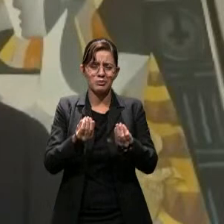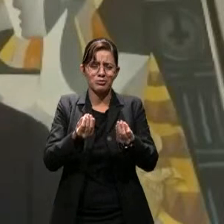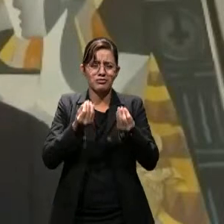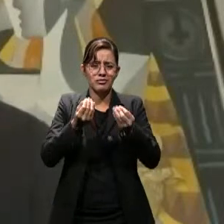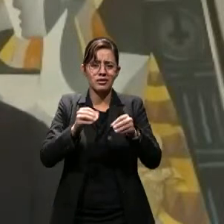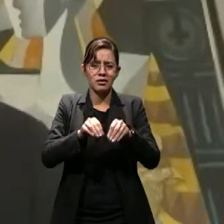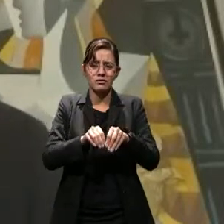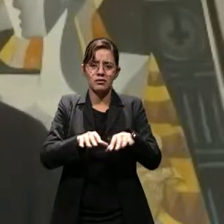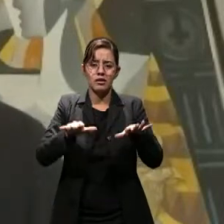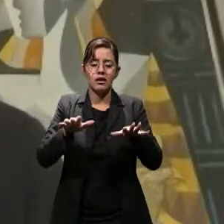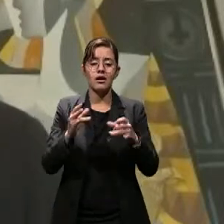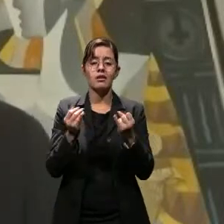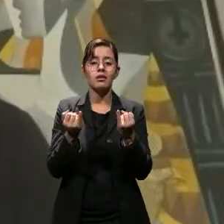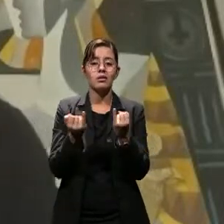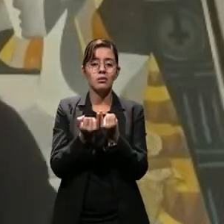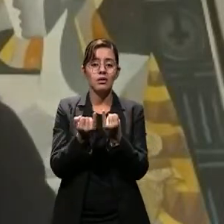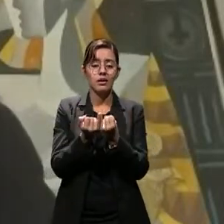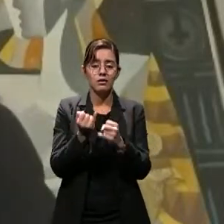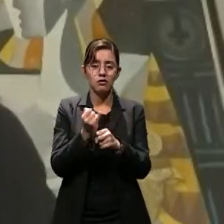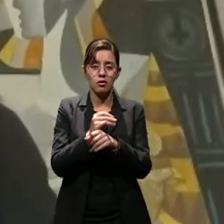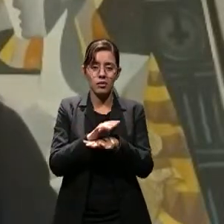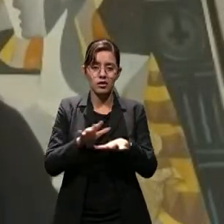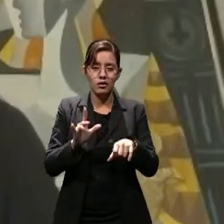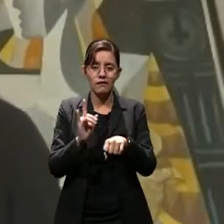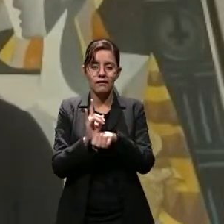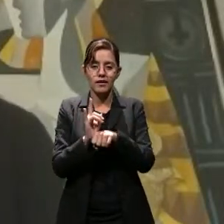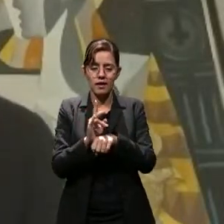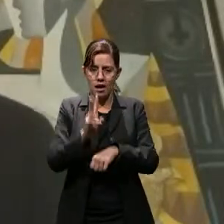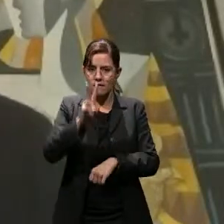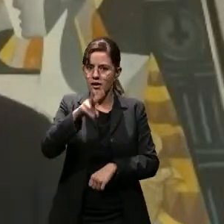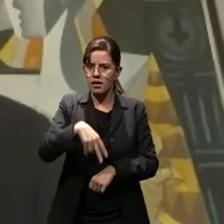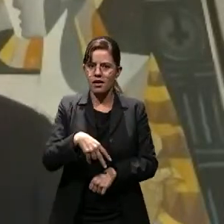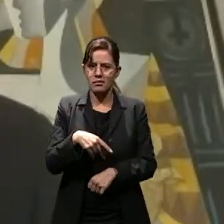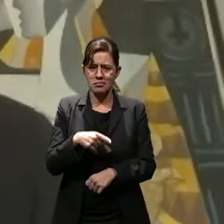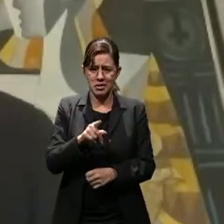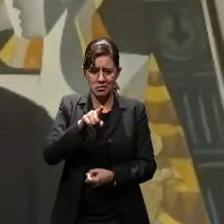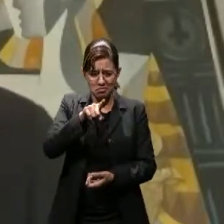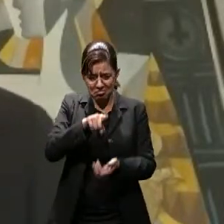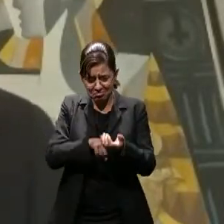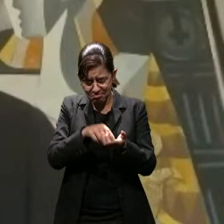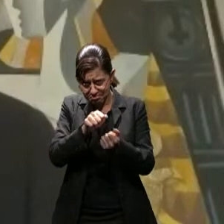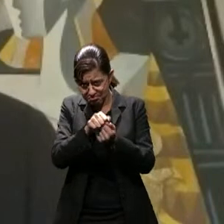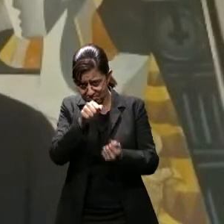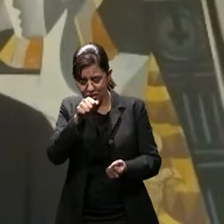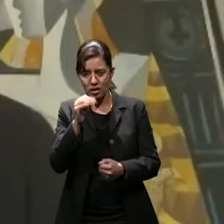there's a simulation of information that seems to be truthworthy.